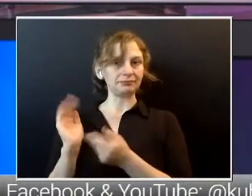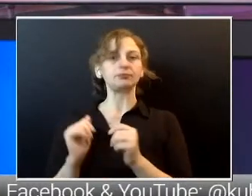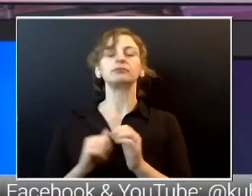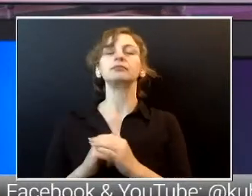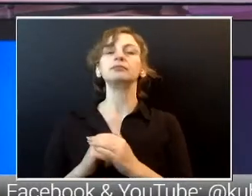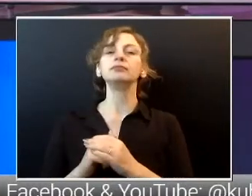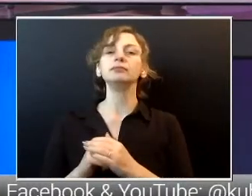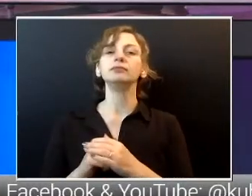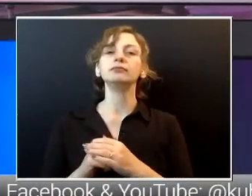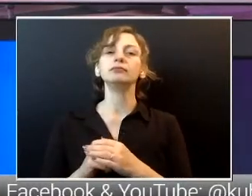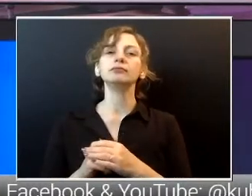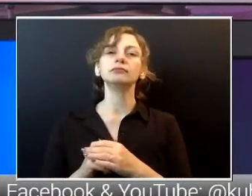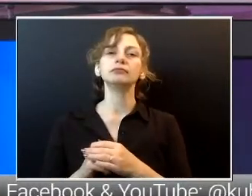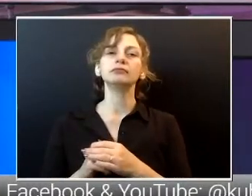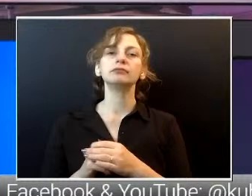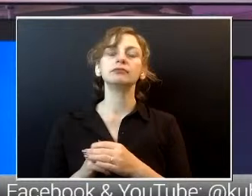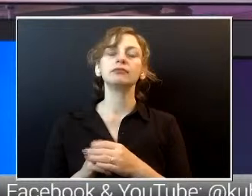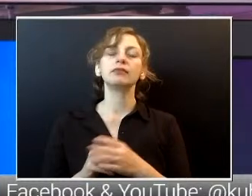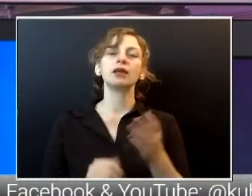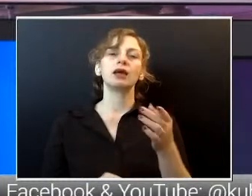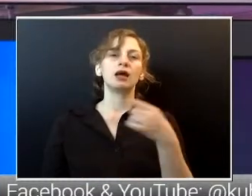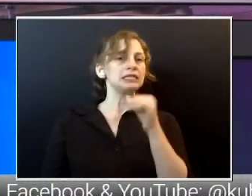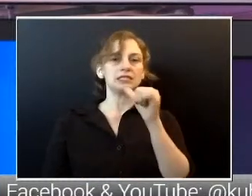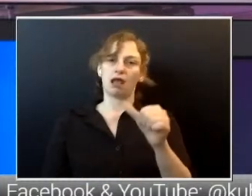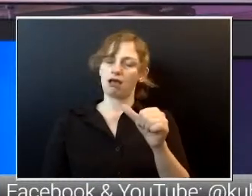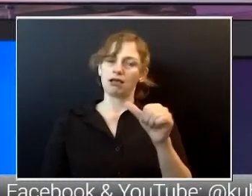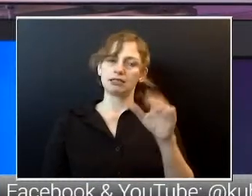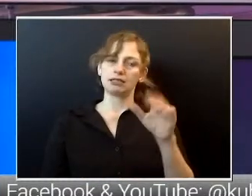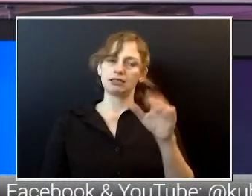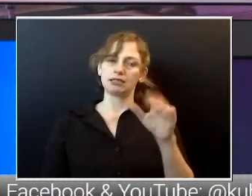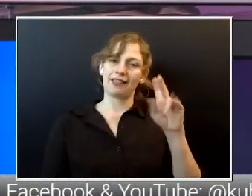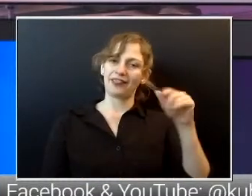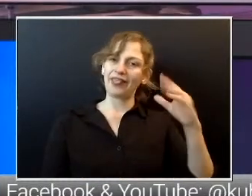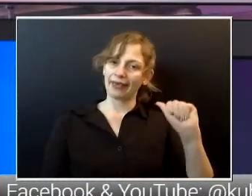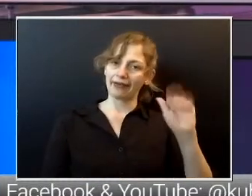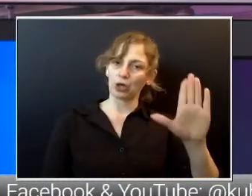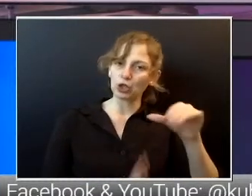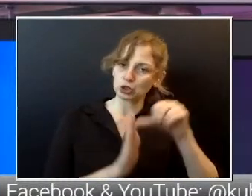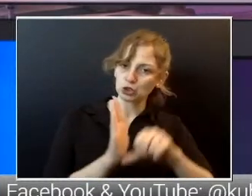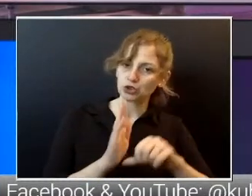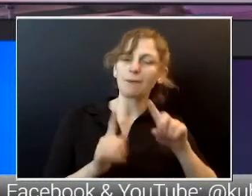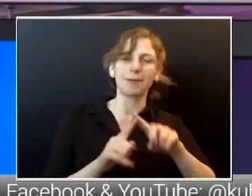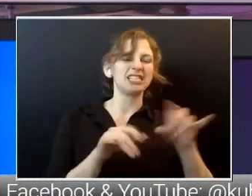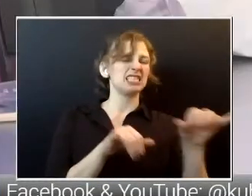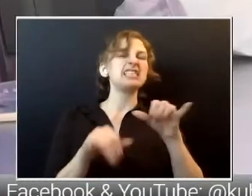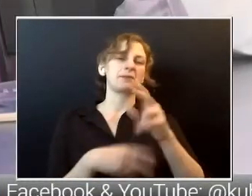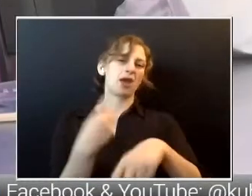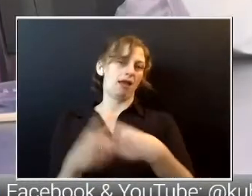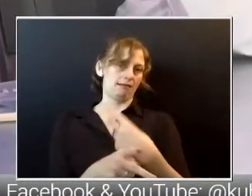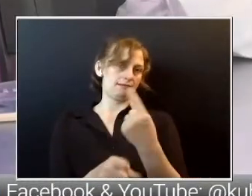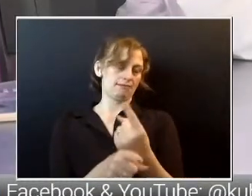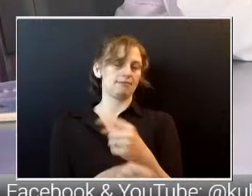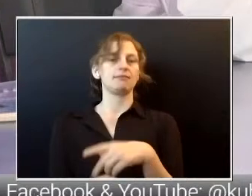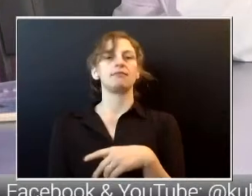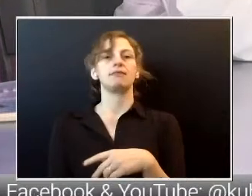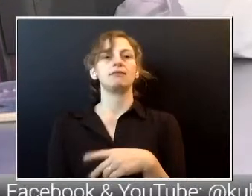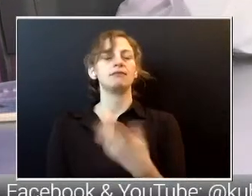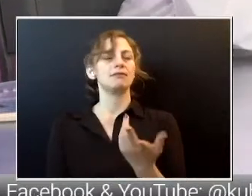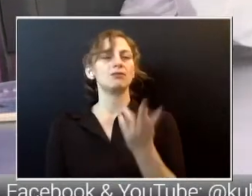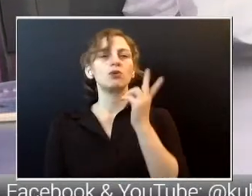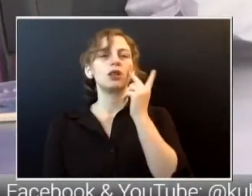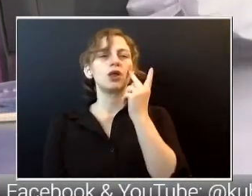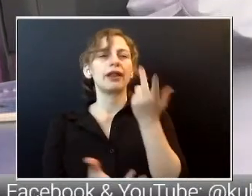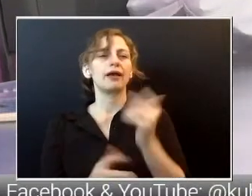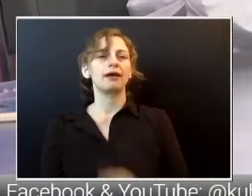Kramer, this isn't Cynthia's surgery, but this is the same kind of surgery that Cynthia had. Right. So what are we looking at here? So this is a